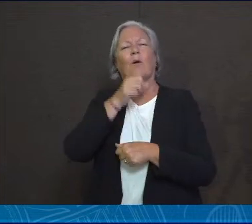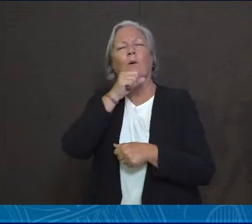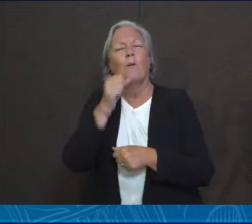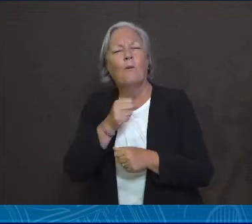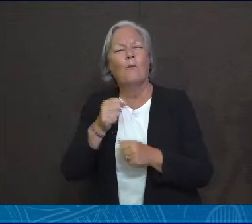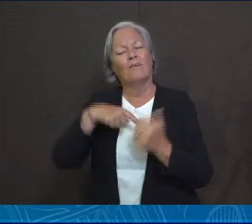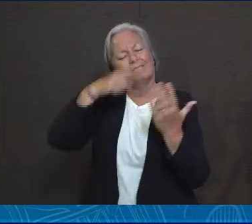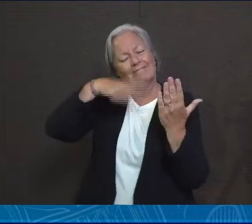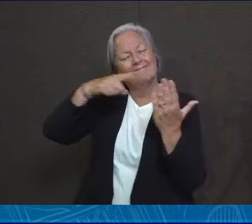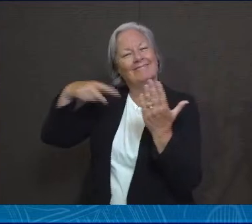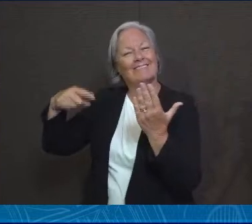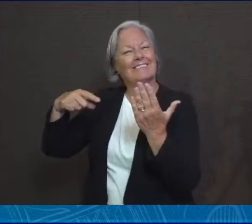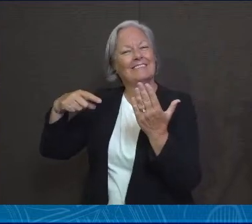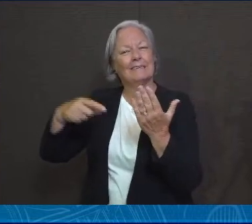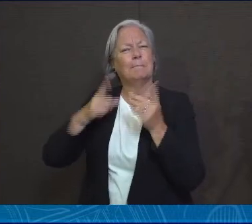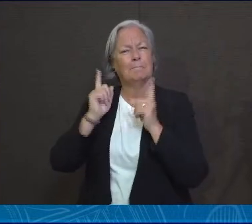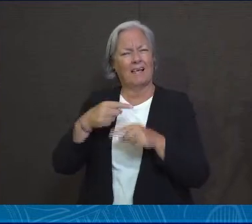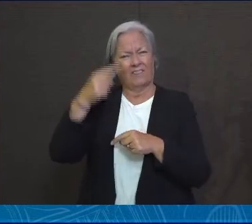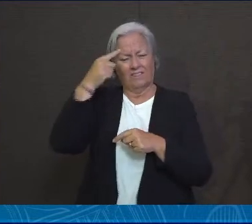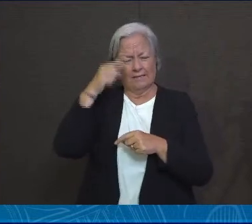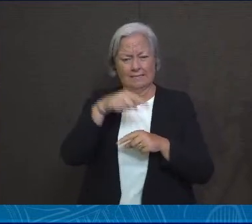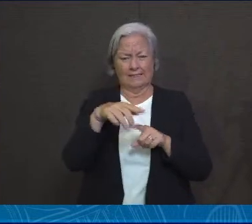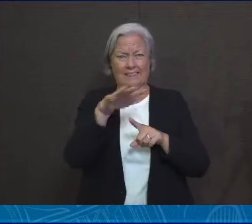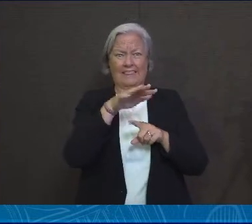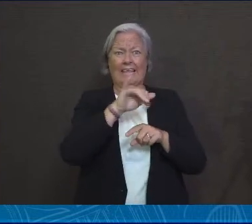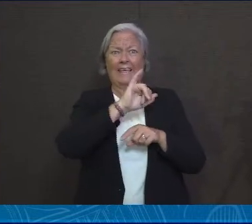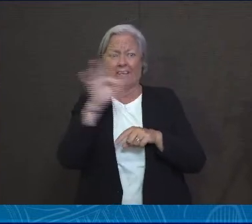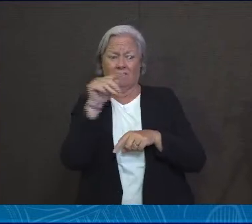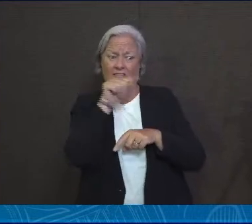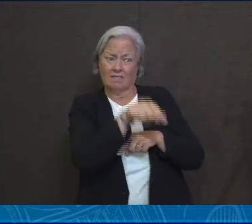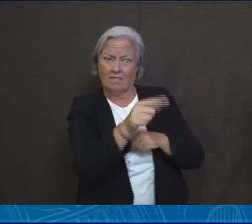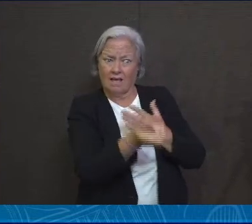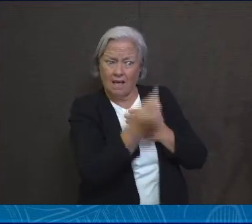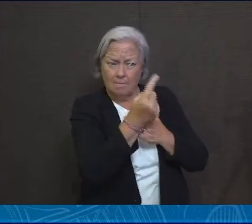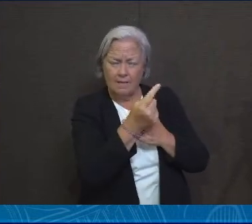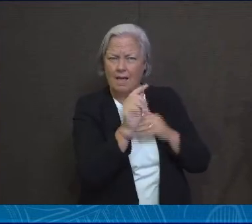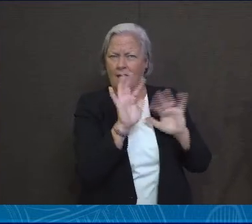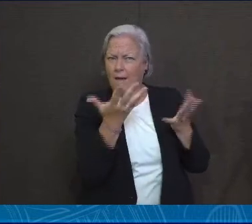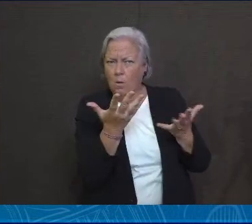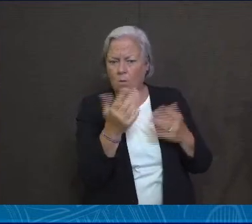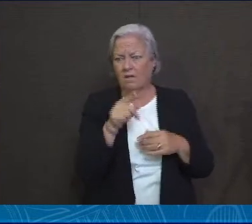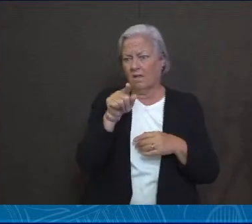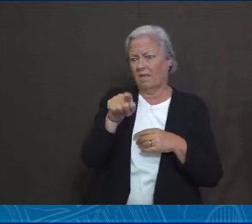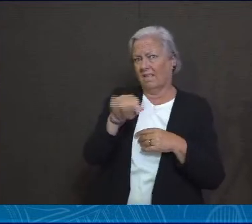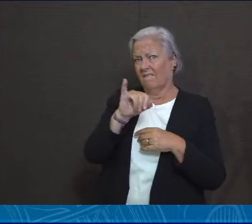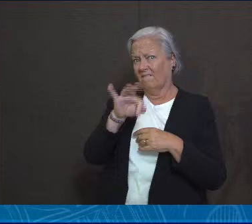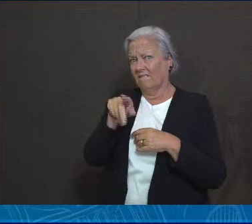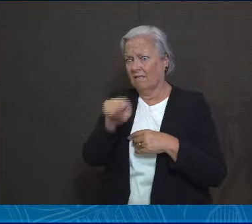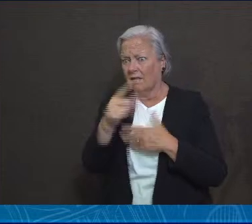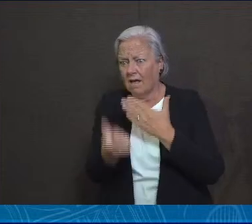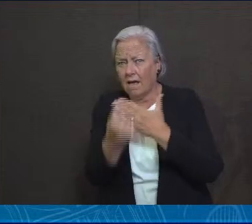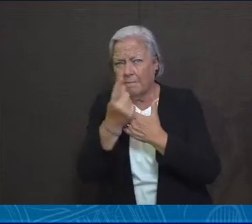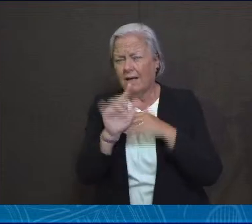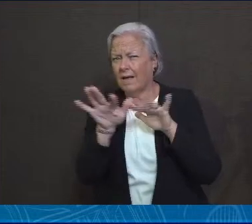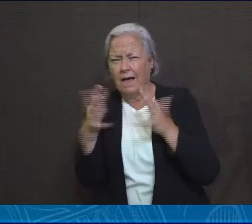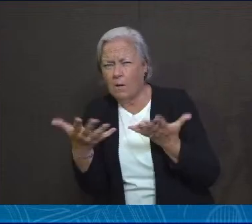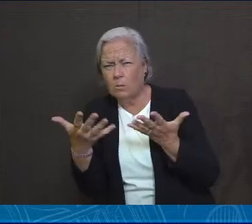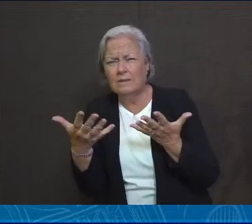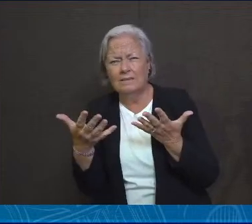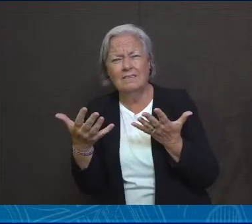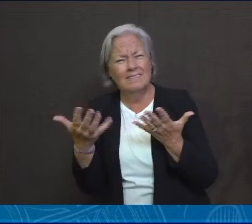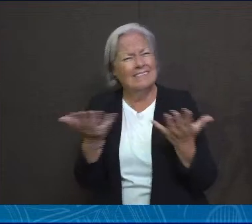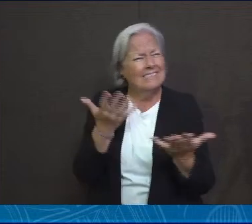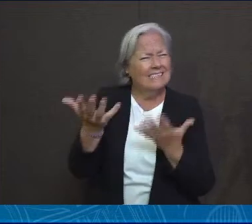imagination. We need to look at scenario planning. We need to look at how to tackle uncertainty in order to not just do effective crisis